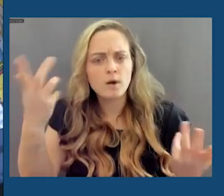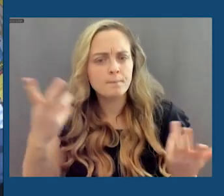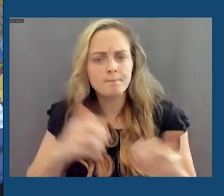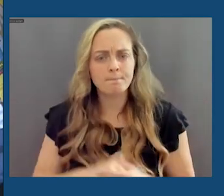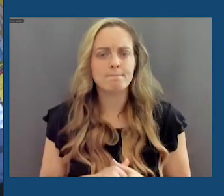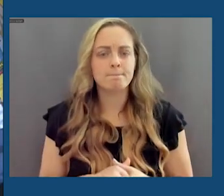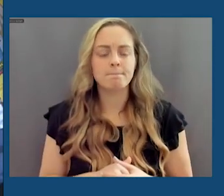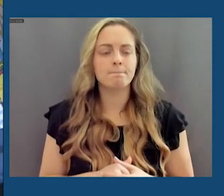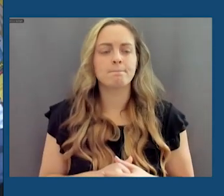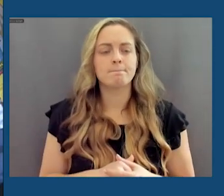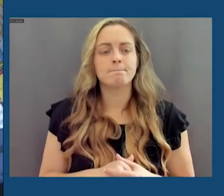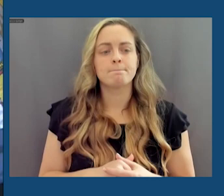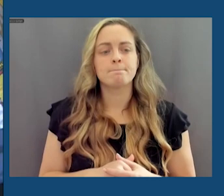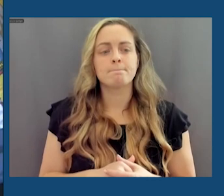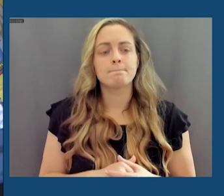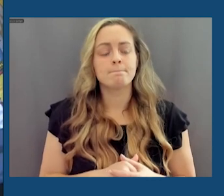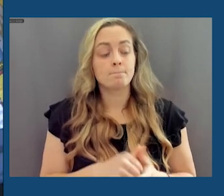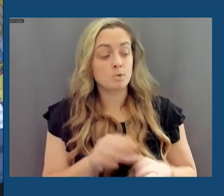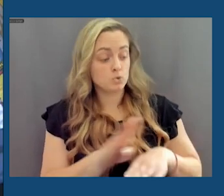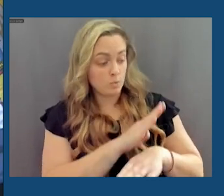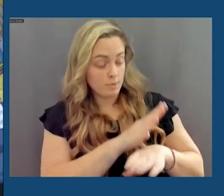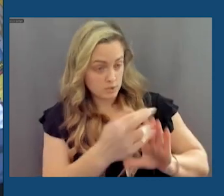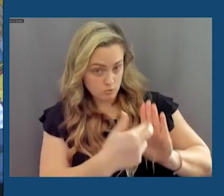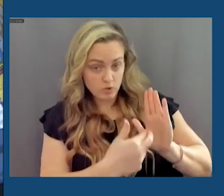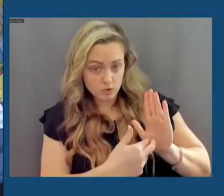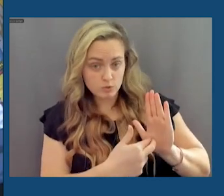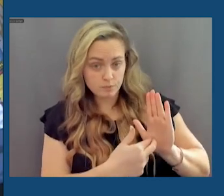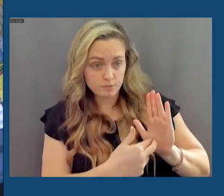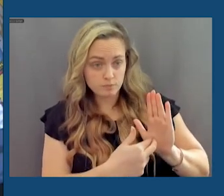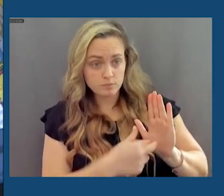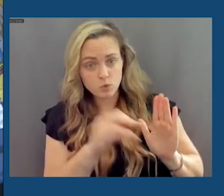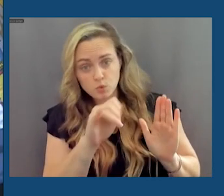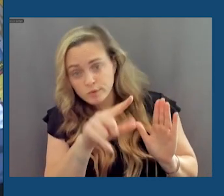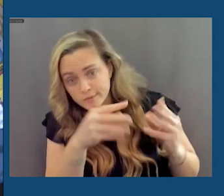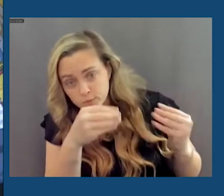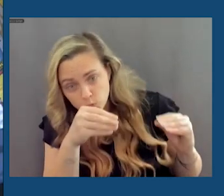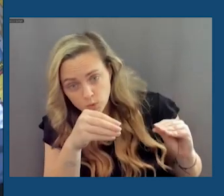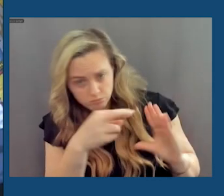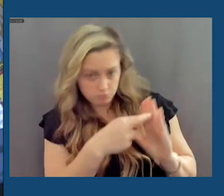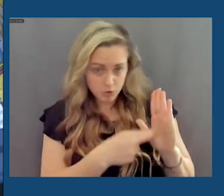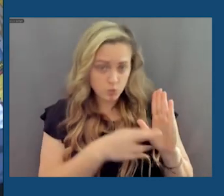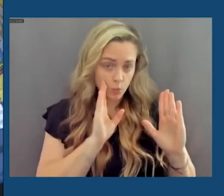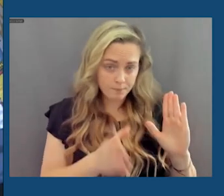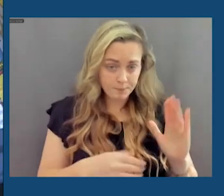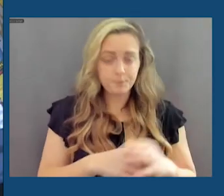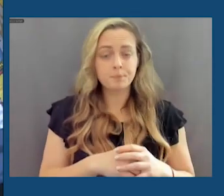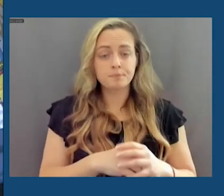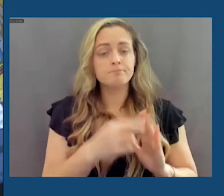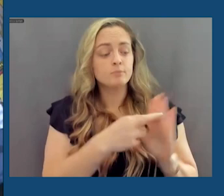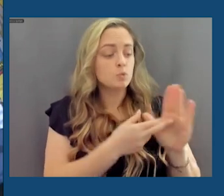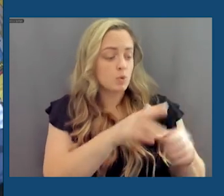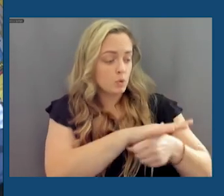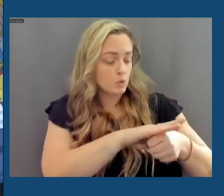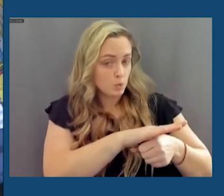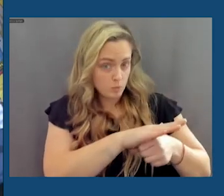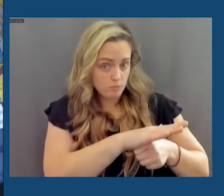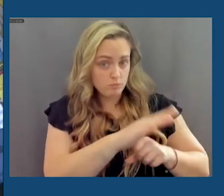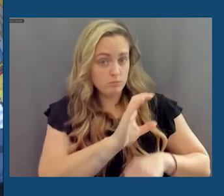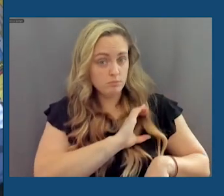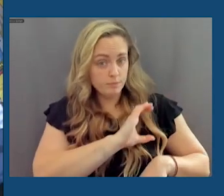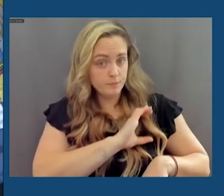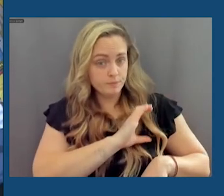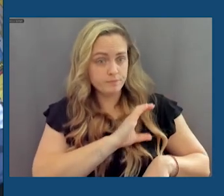follows. Interested businesses register, so retail stores will register with their local precincts through the precinct's